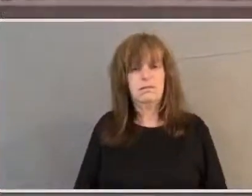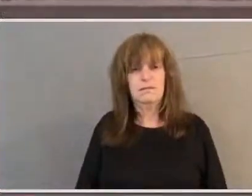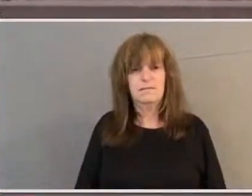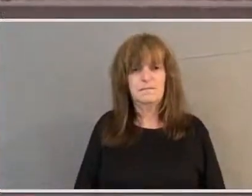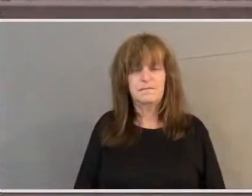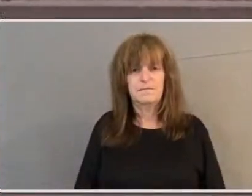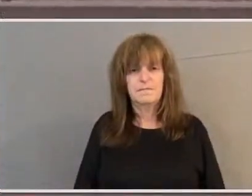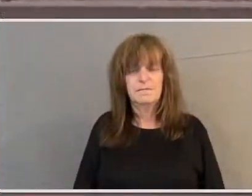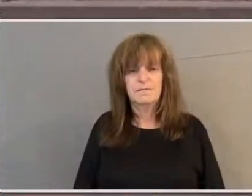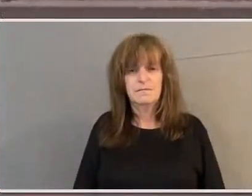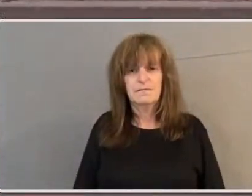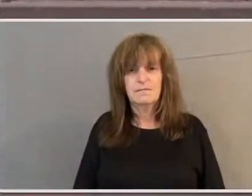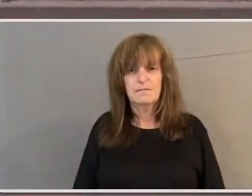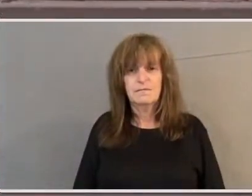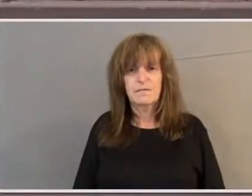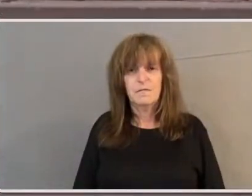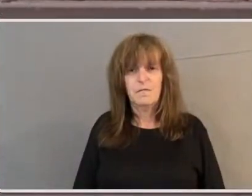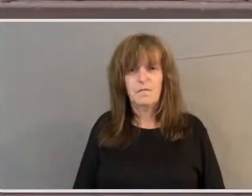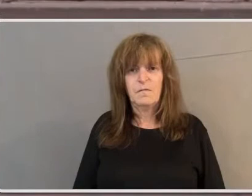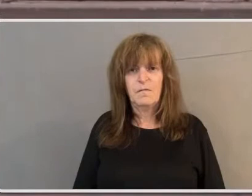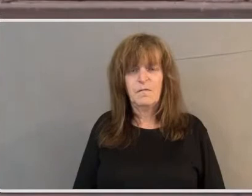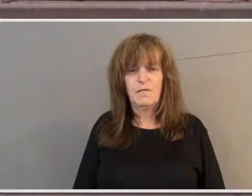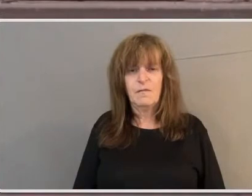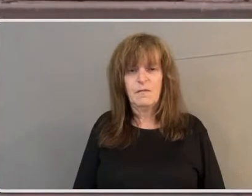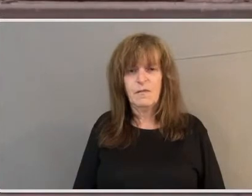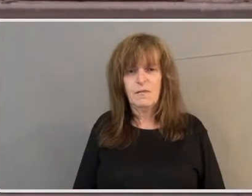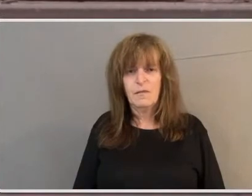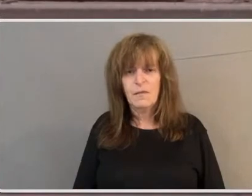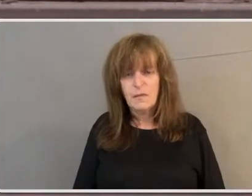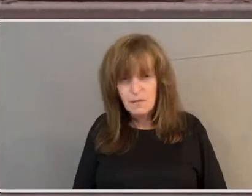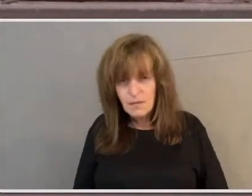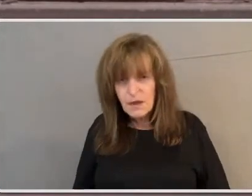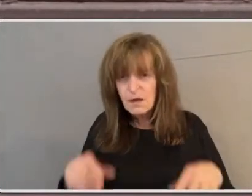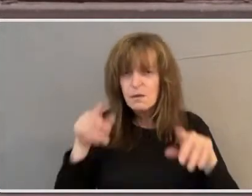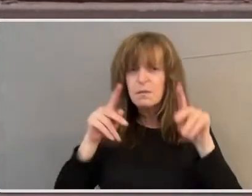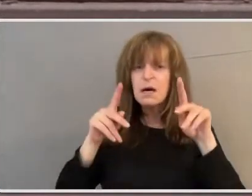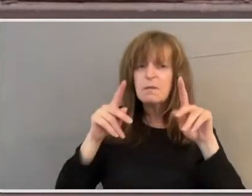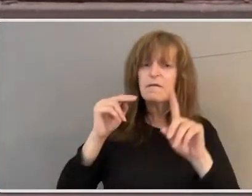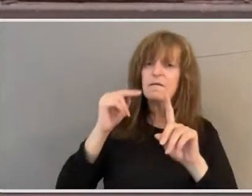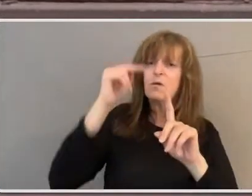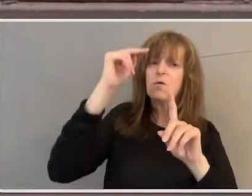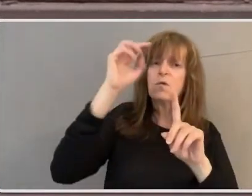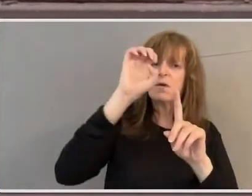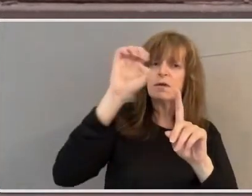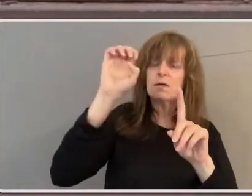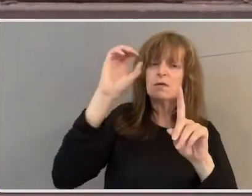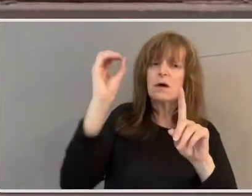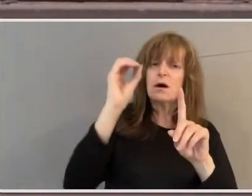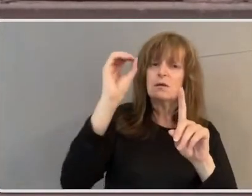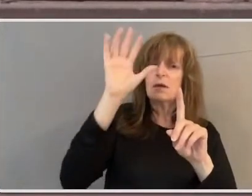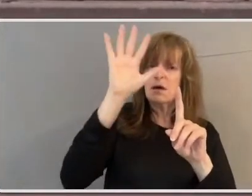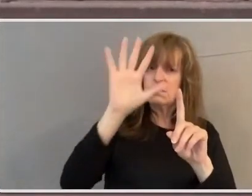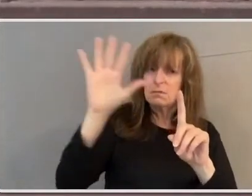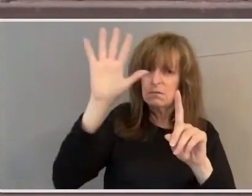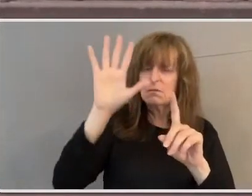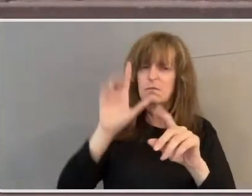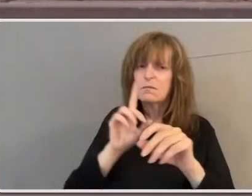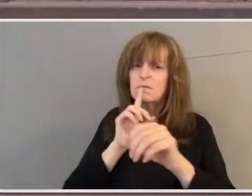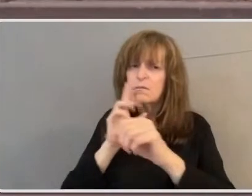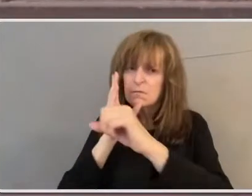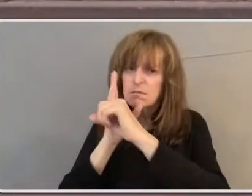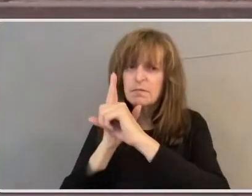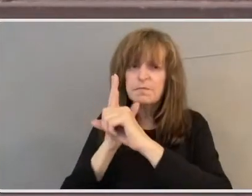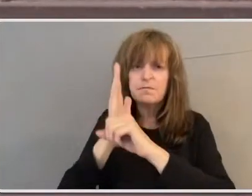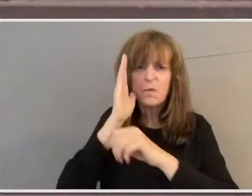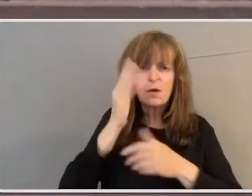And to the people of northeastern Ontario, you have my word, we will bring the Northlander back to